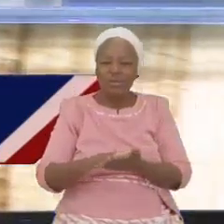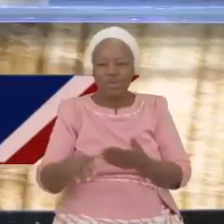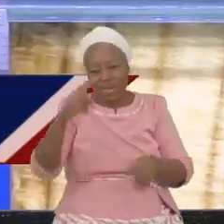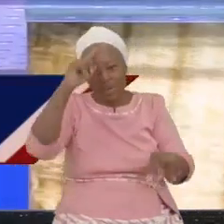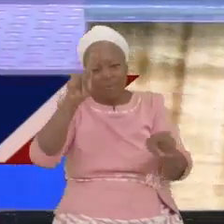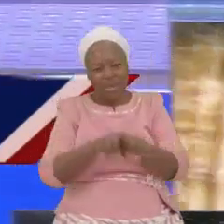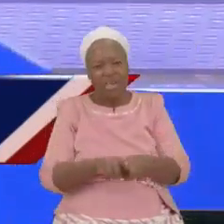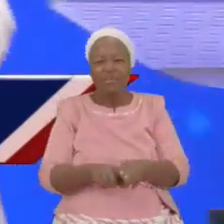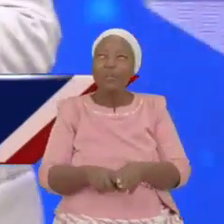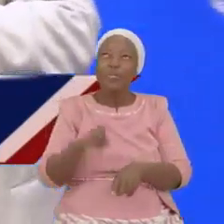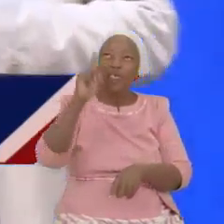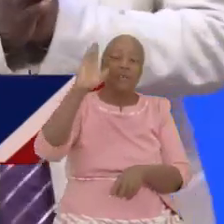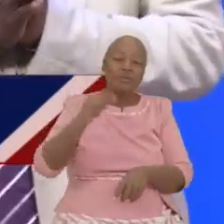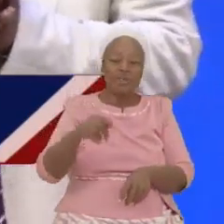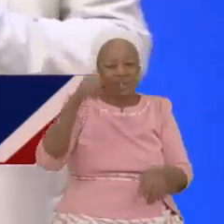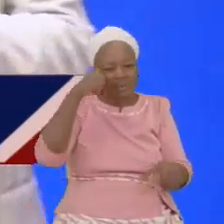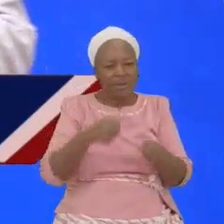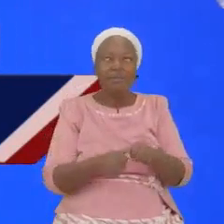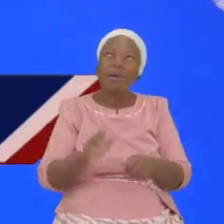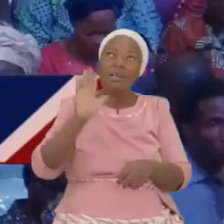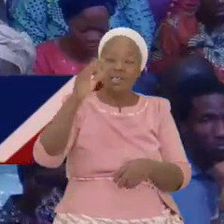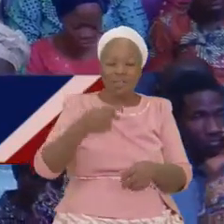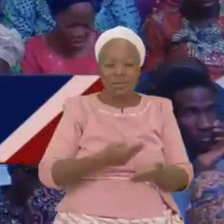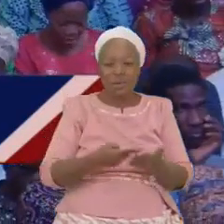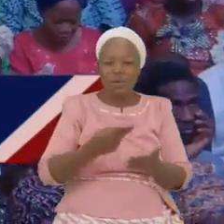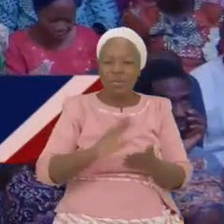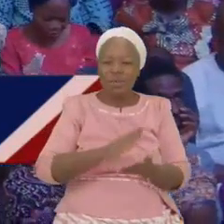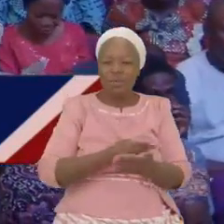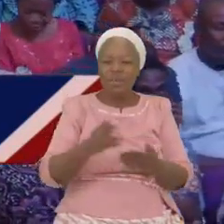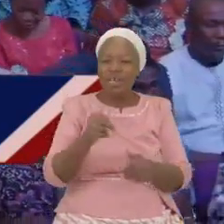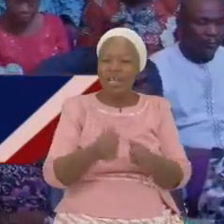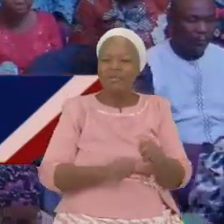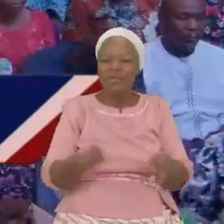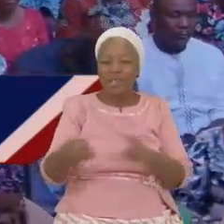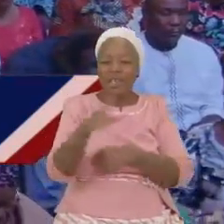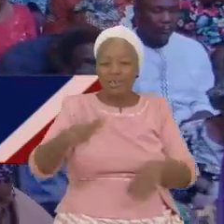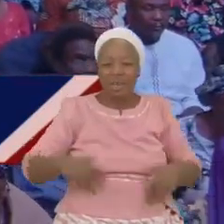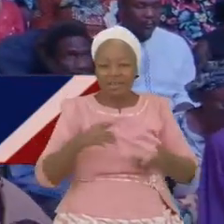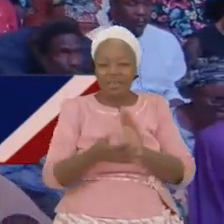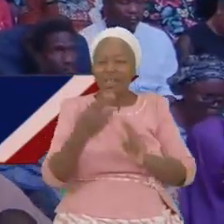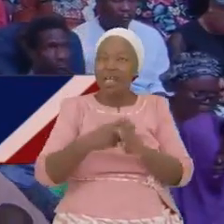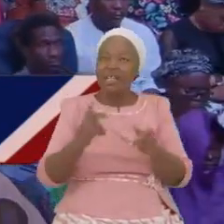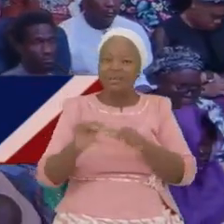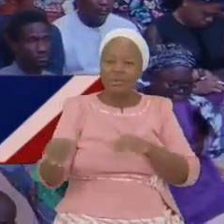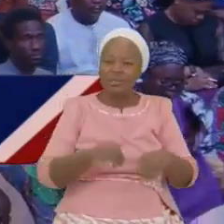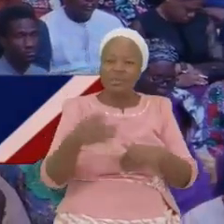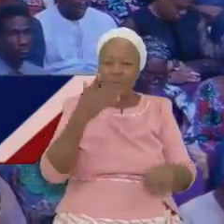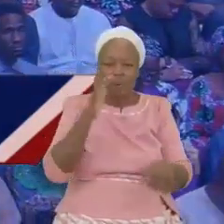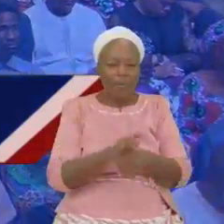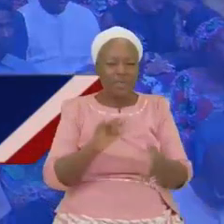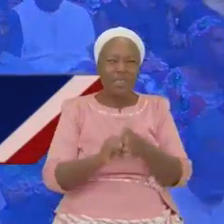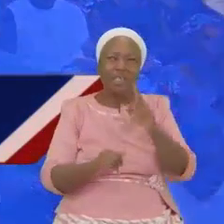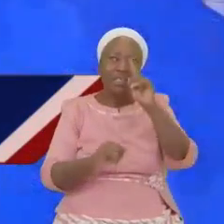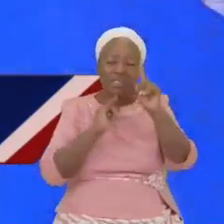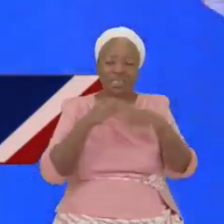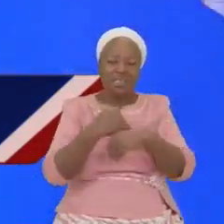holy covenant every day in your life in Jesus' name. And then he will perform the promise that is made unto you.